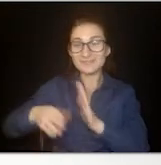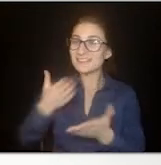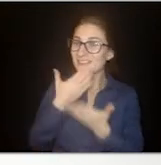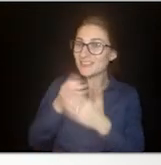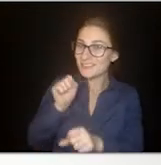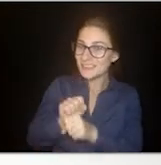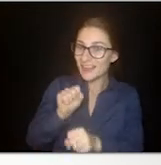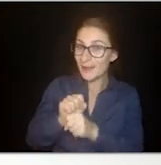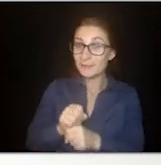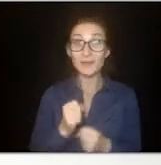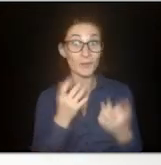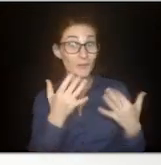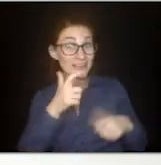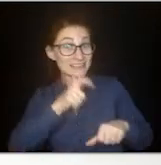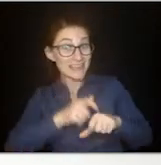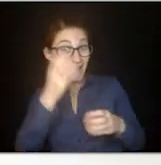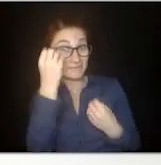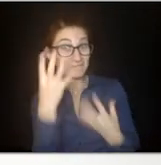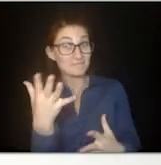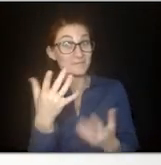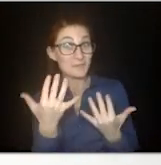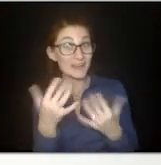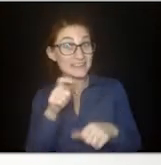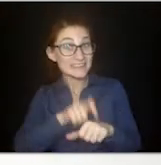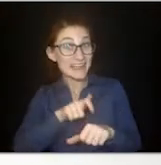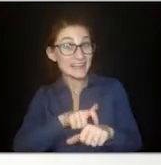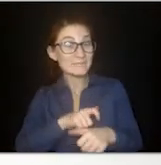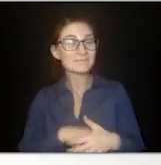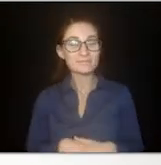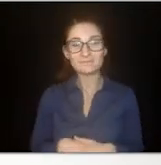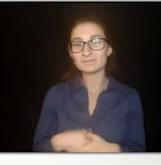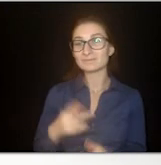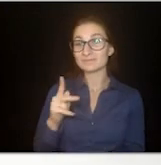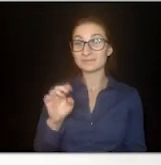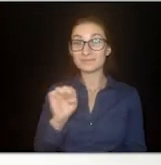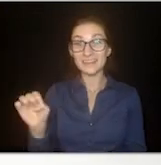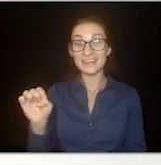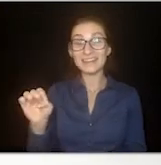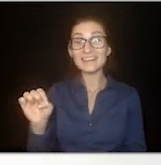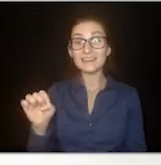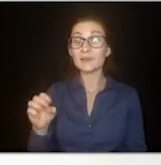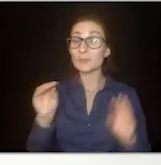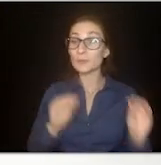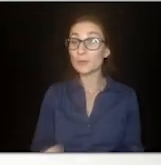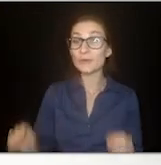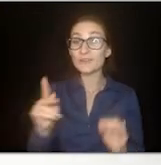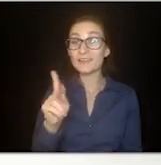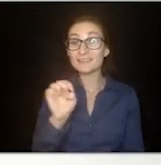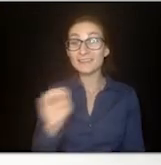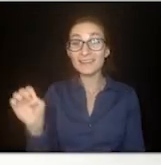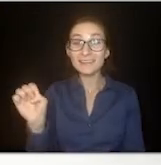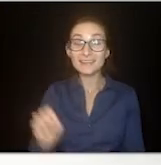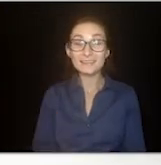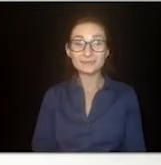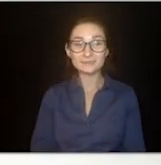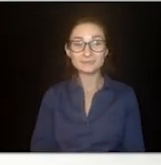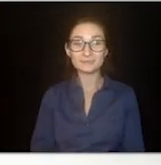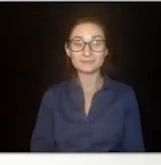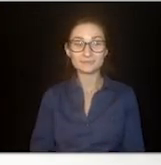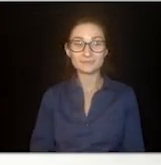Good job. There is that wait time. All right. The bell is on your knee. Move